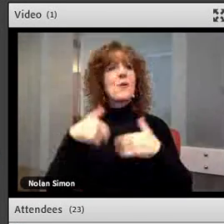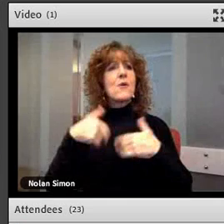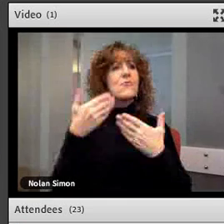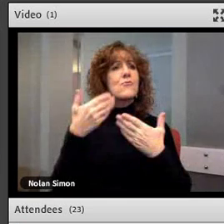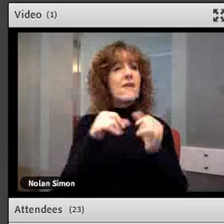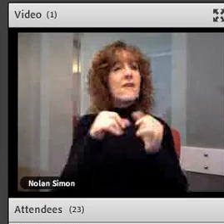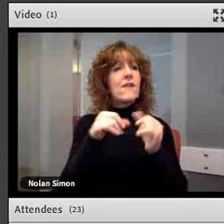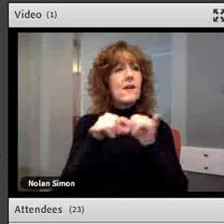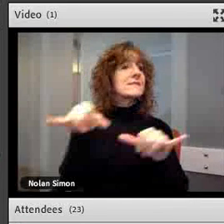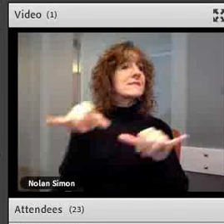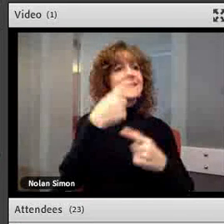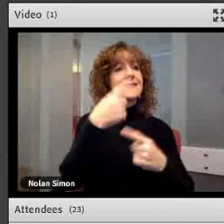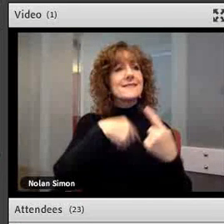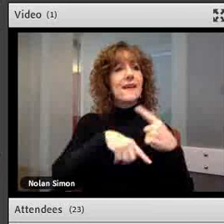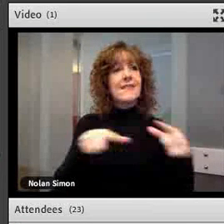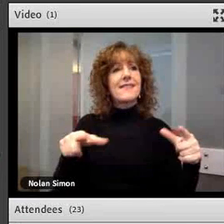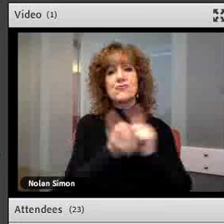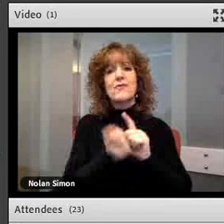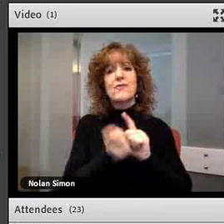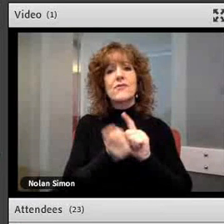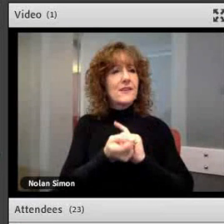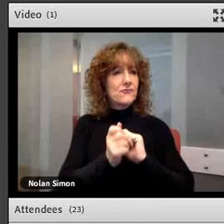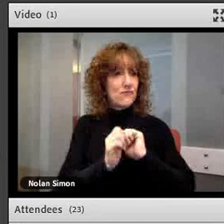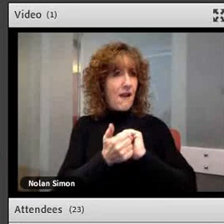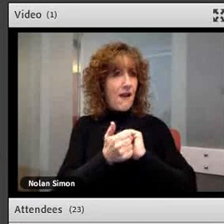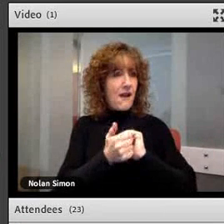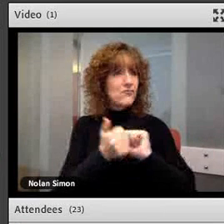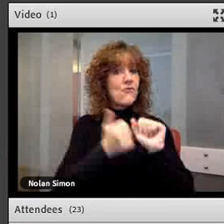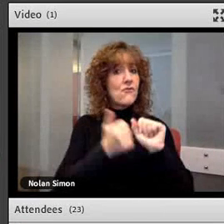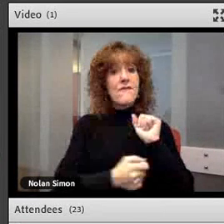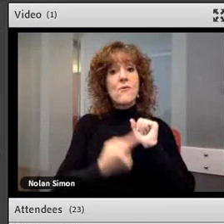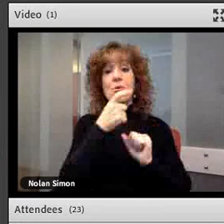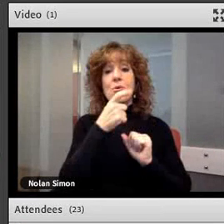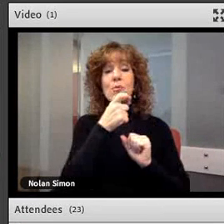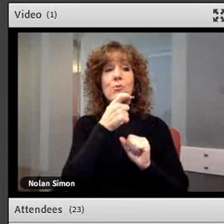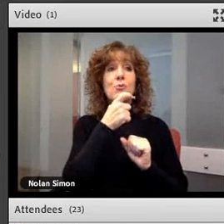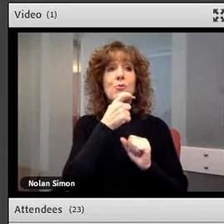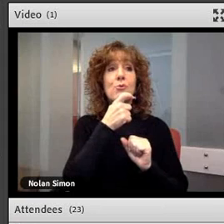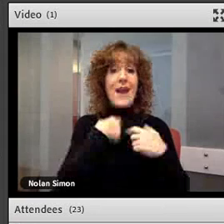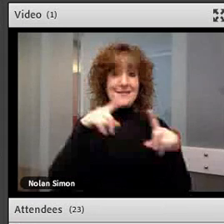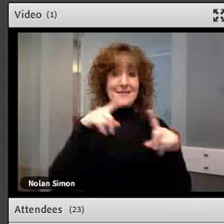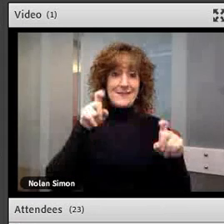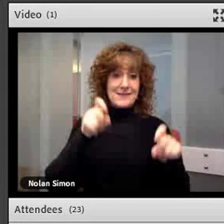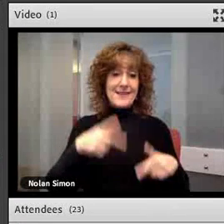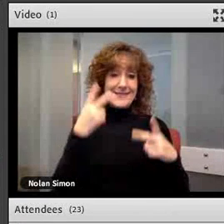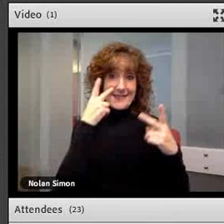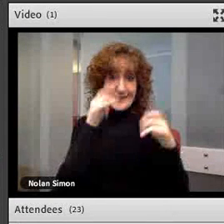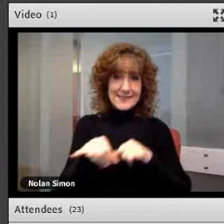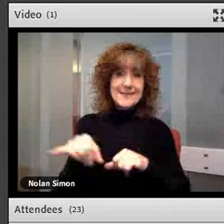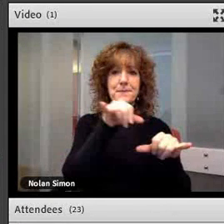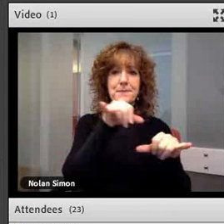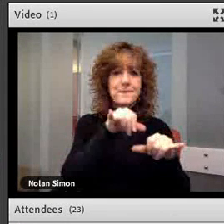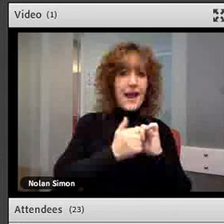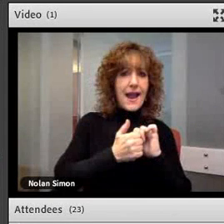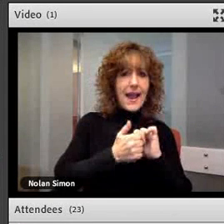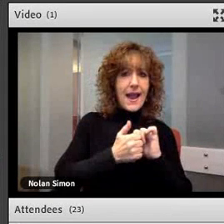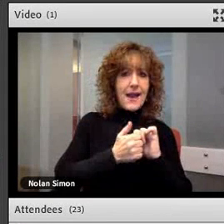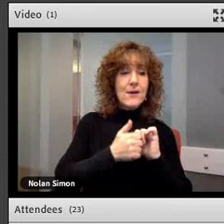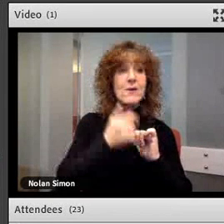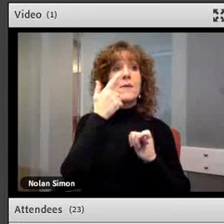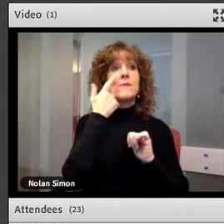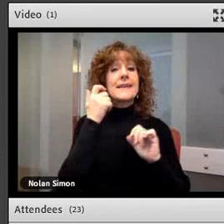provide consistent sign language translation so that everybody who is getting a test is seeing the same? Because you